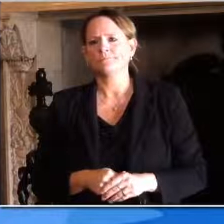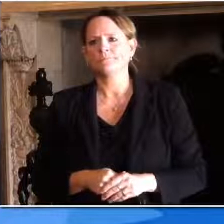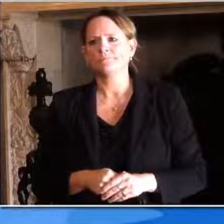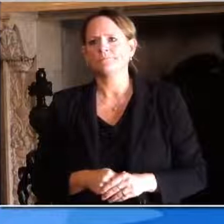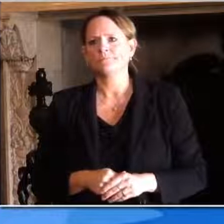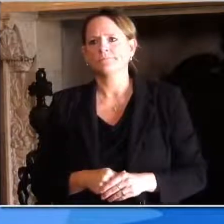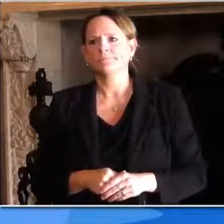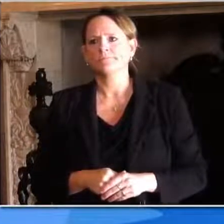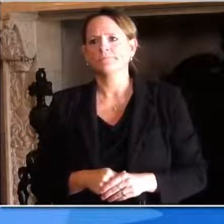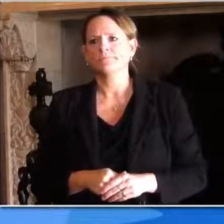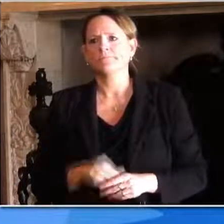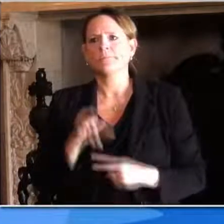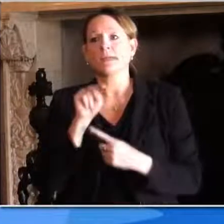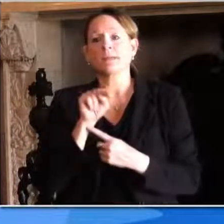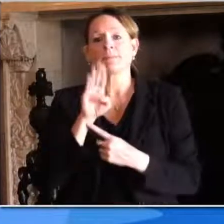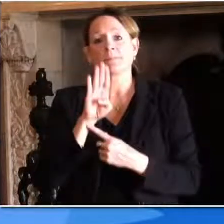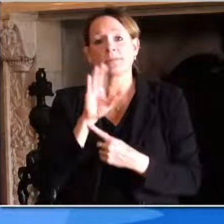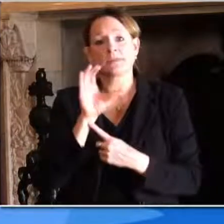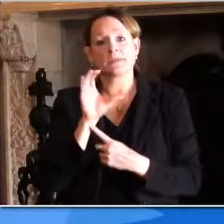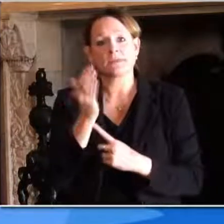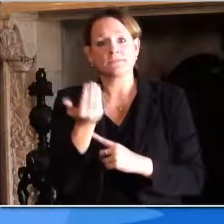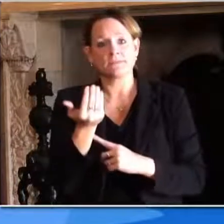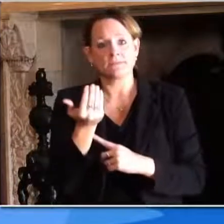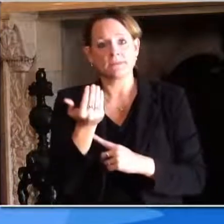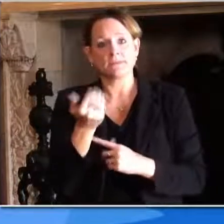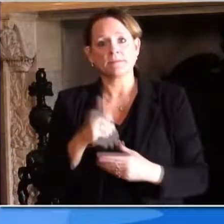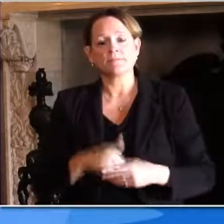from NBC 15. Gabriella?